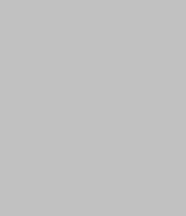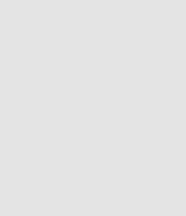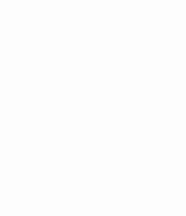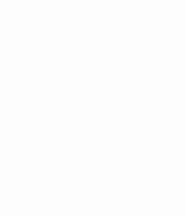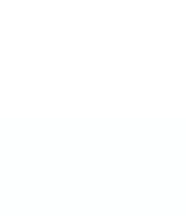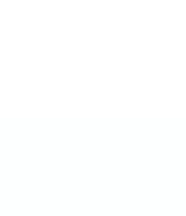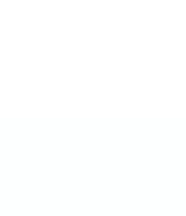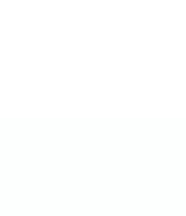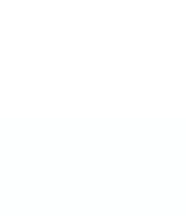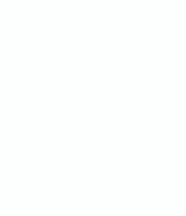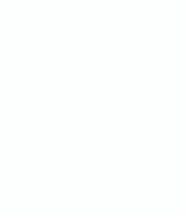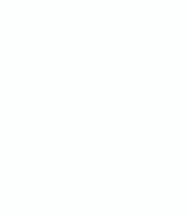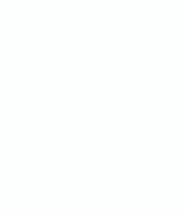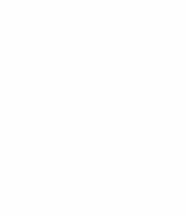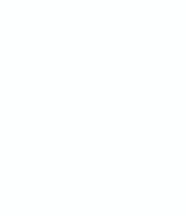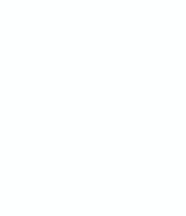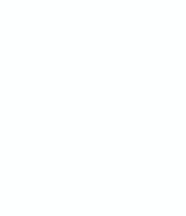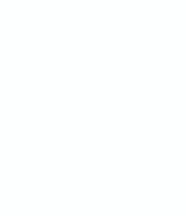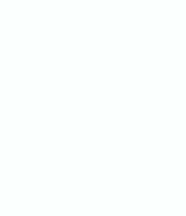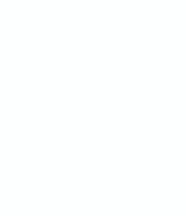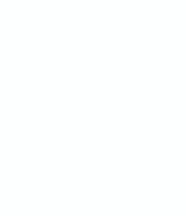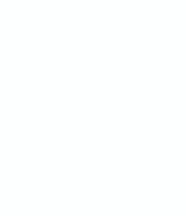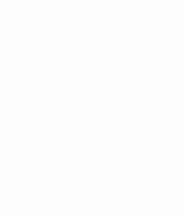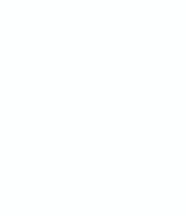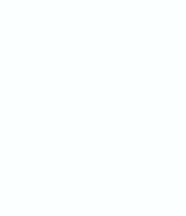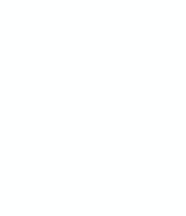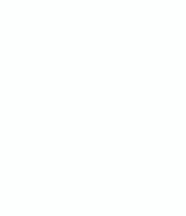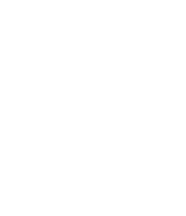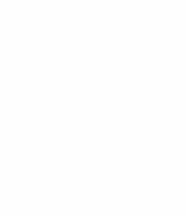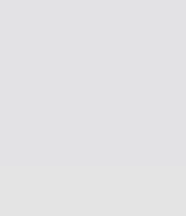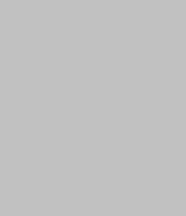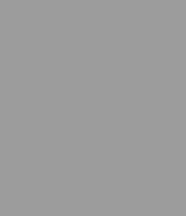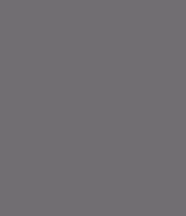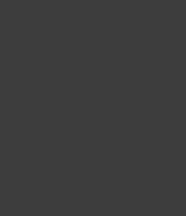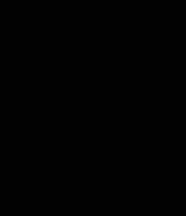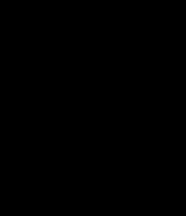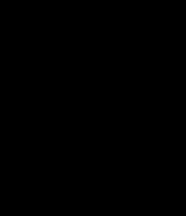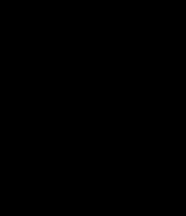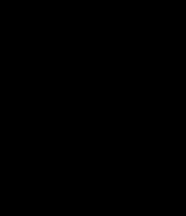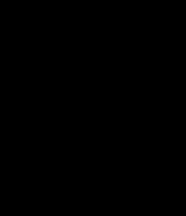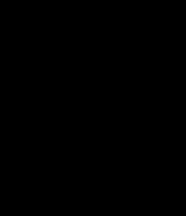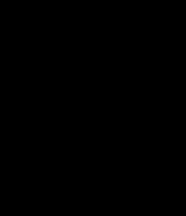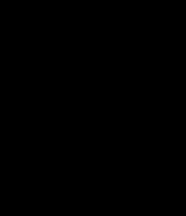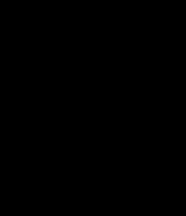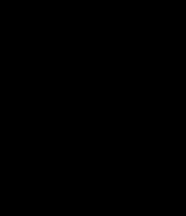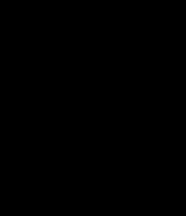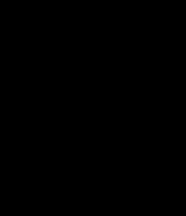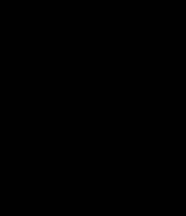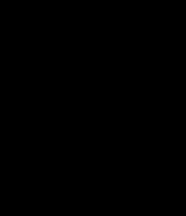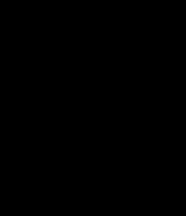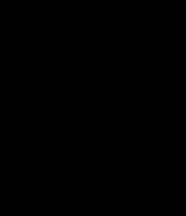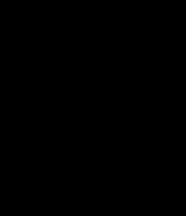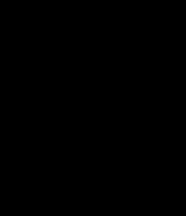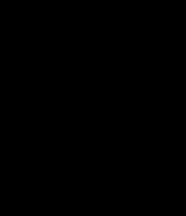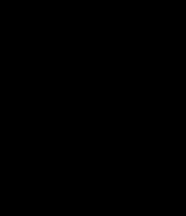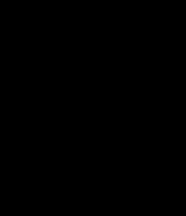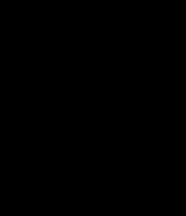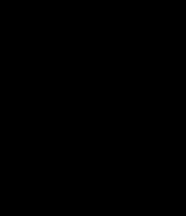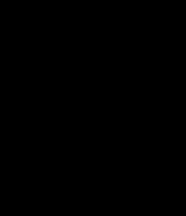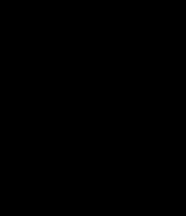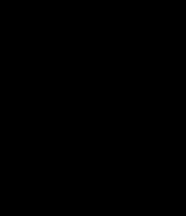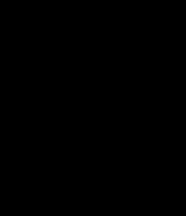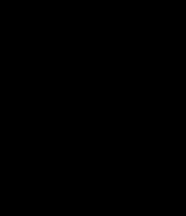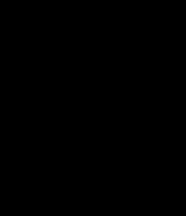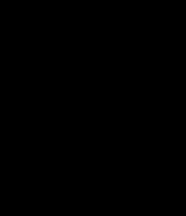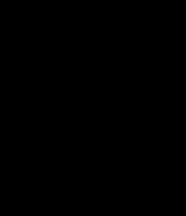minus the people. Okay. Are you through telling me about this? Are you through? I'm sorry? Are you done?